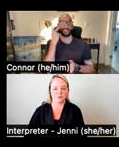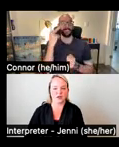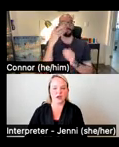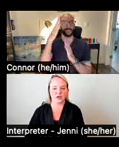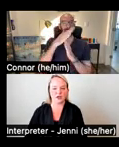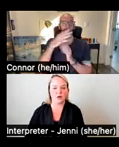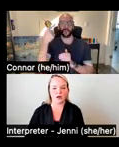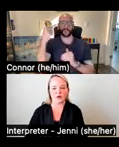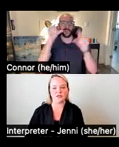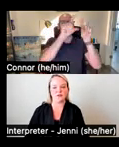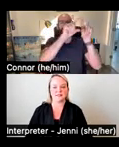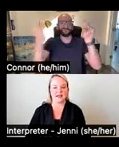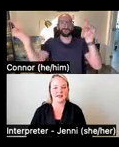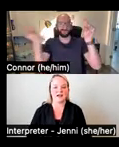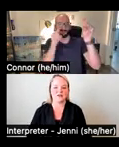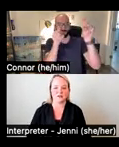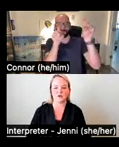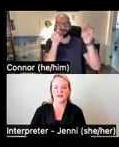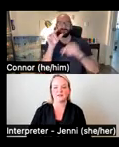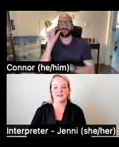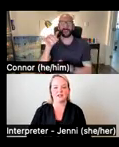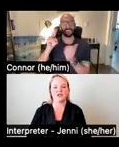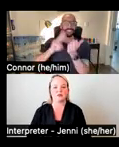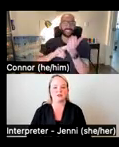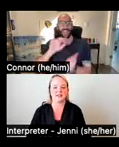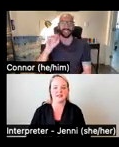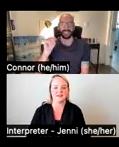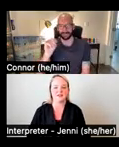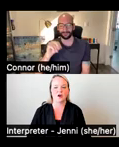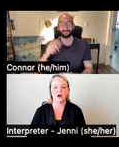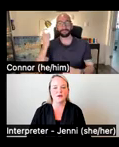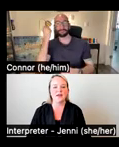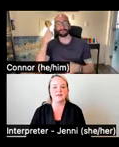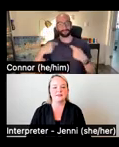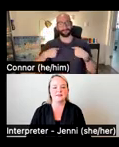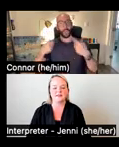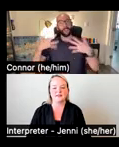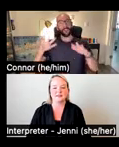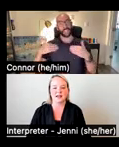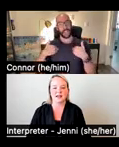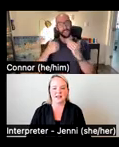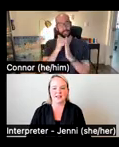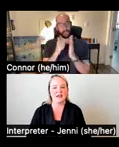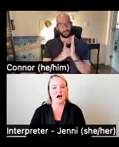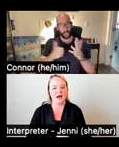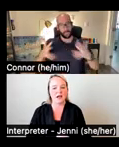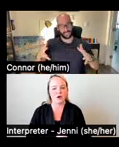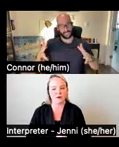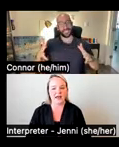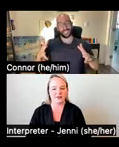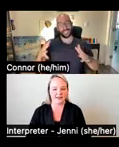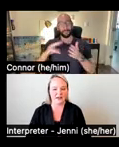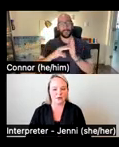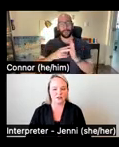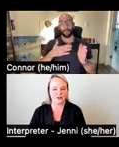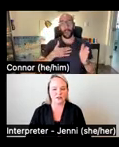So you are going to sign up for the Creative Connector. You will see that at the top it says sign in. I already